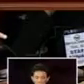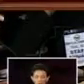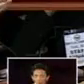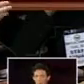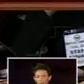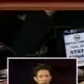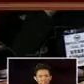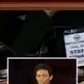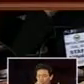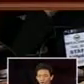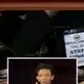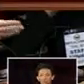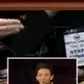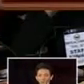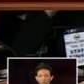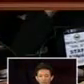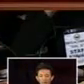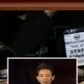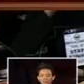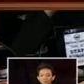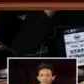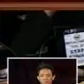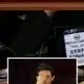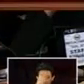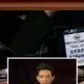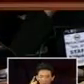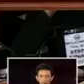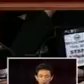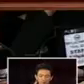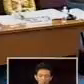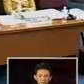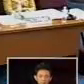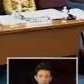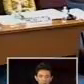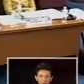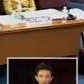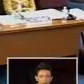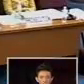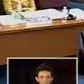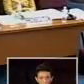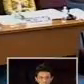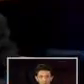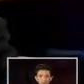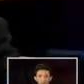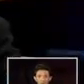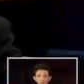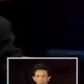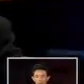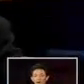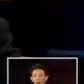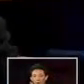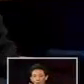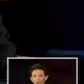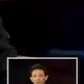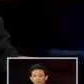official ng banko at sinabi impeachment case to, eto yung dokumento? I would like to agree with the position of